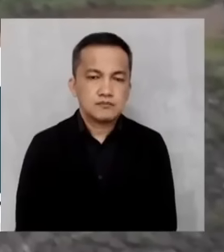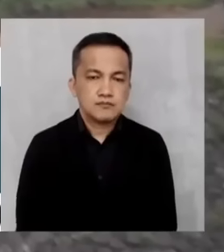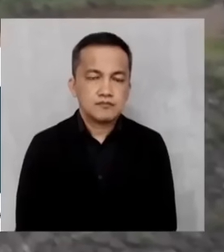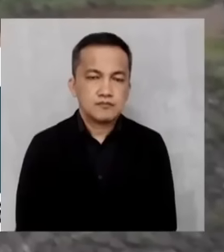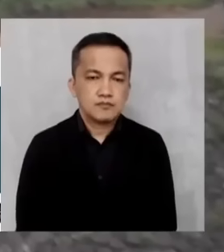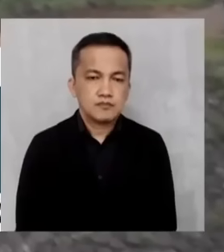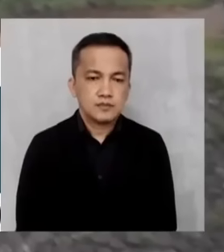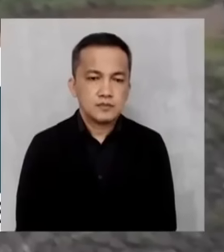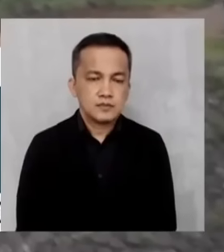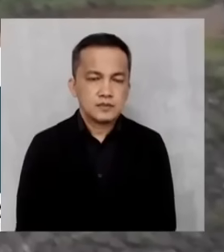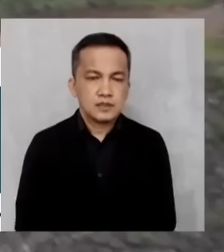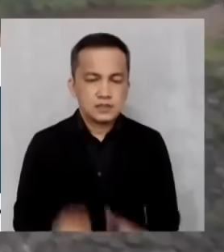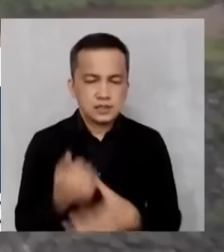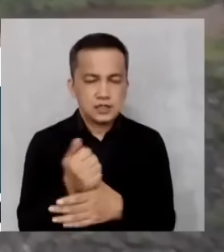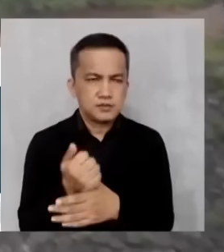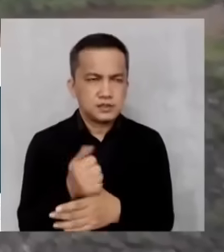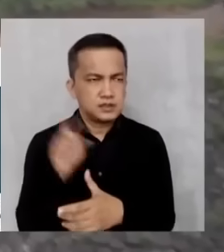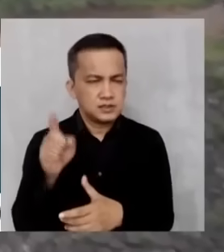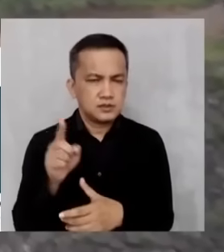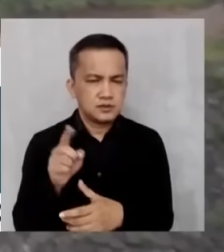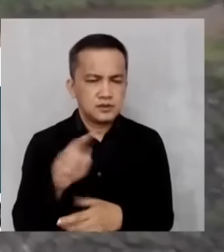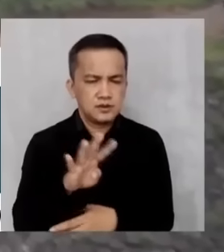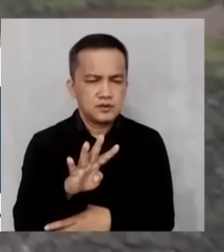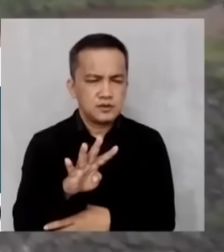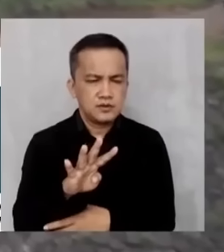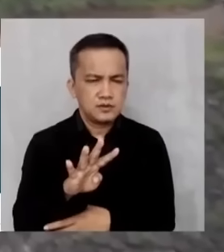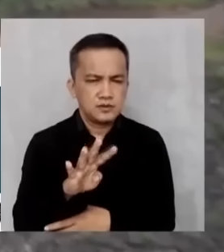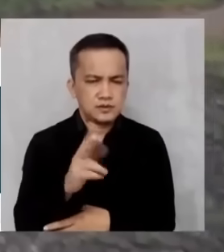halos nag-average siya ng